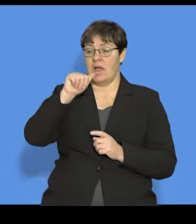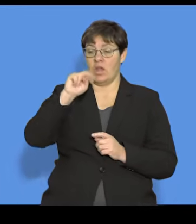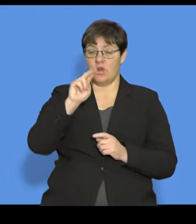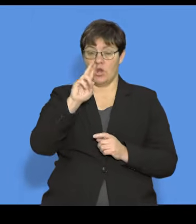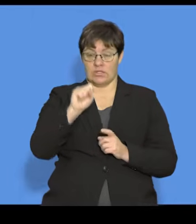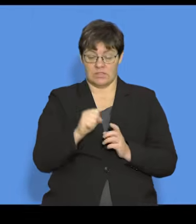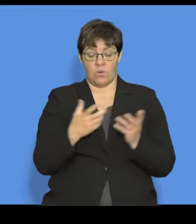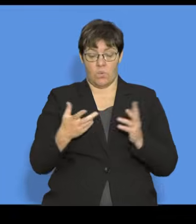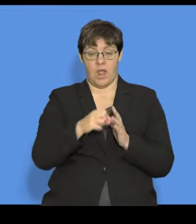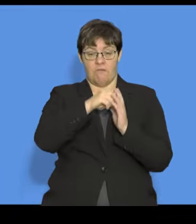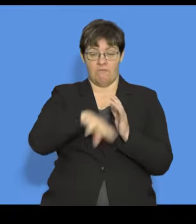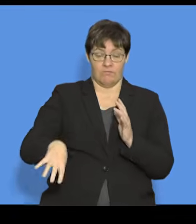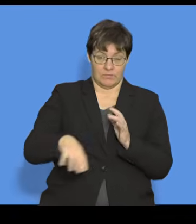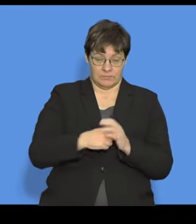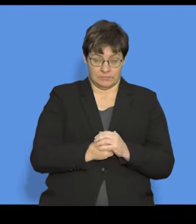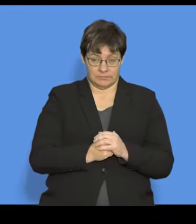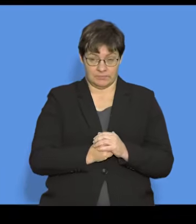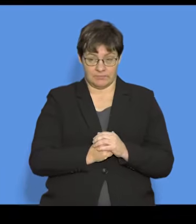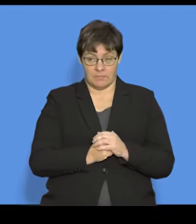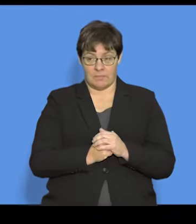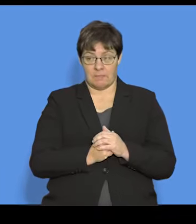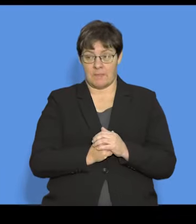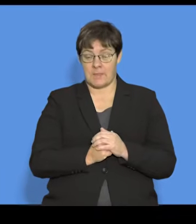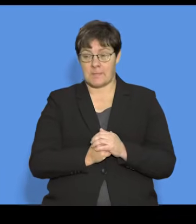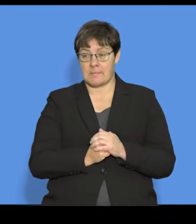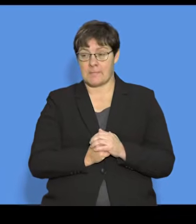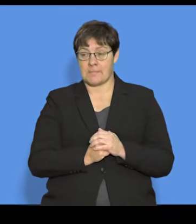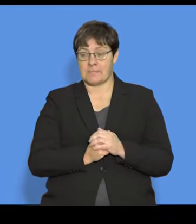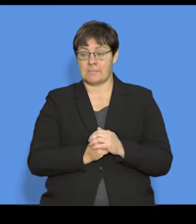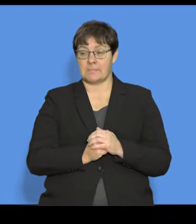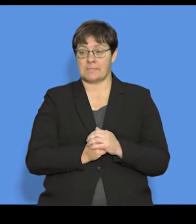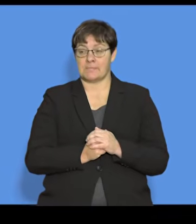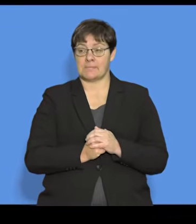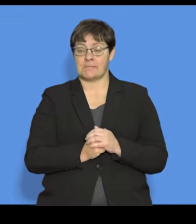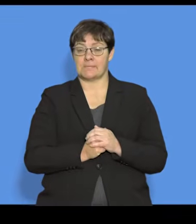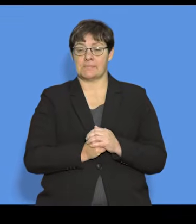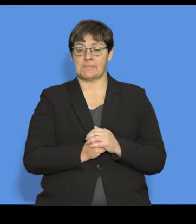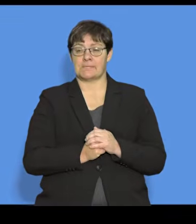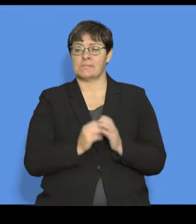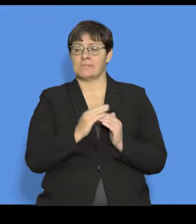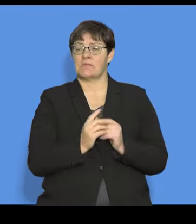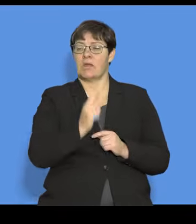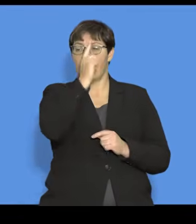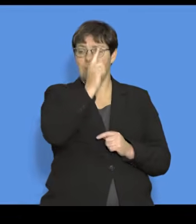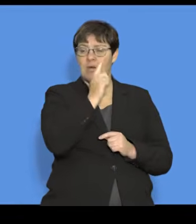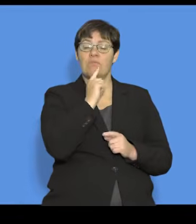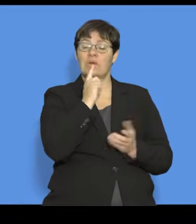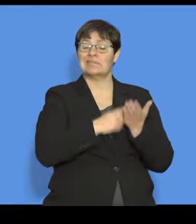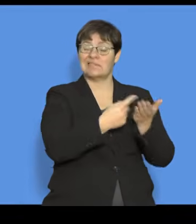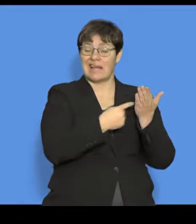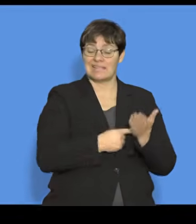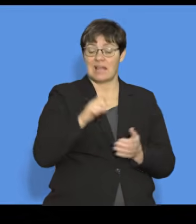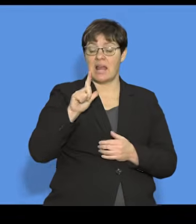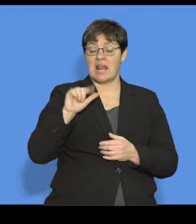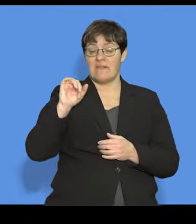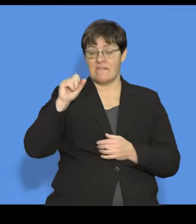the part at which the food is then released, or the undigested bits are released. Further up, we need to talk